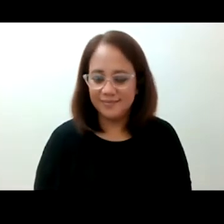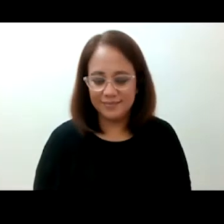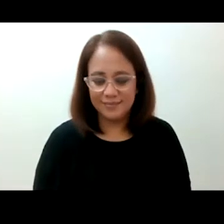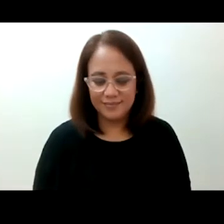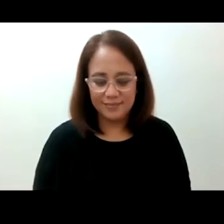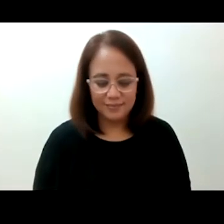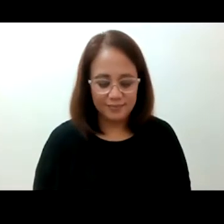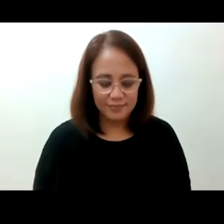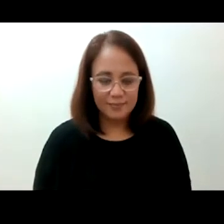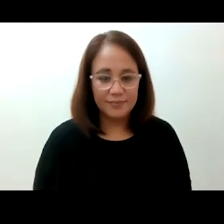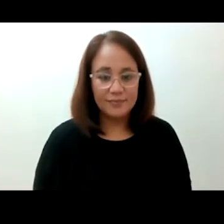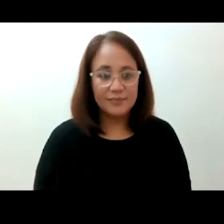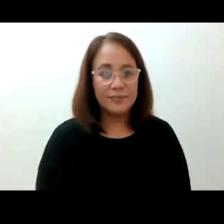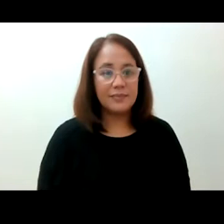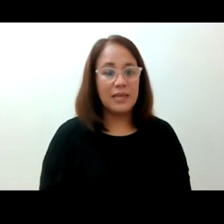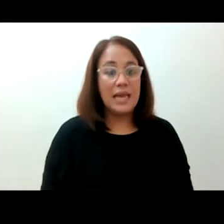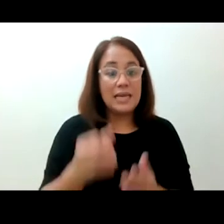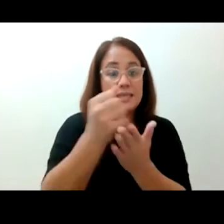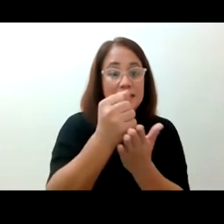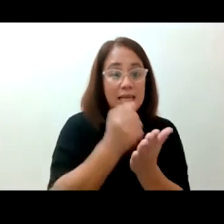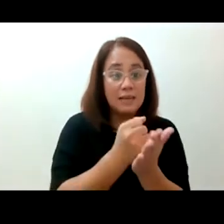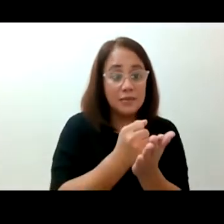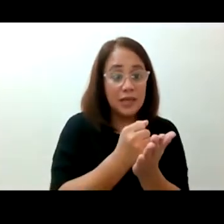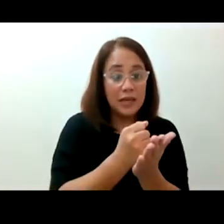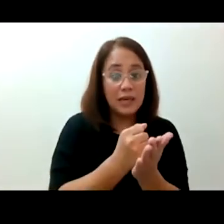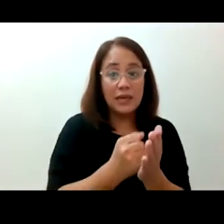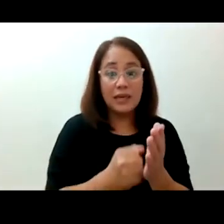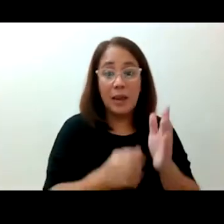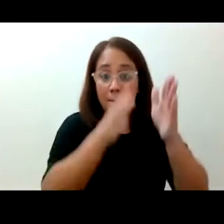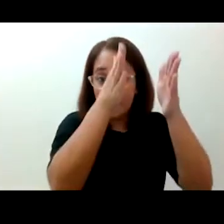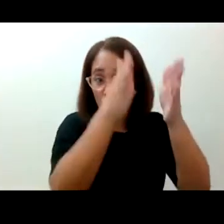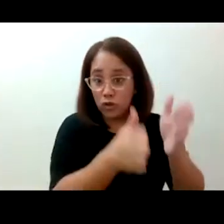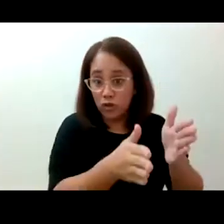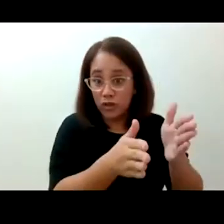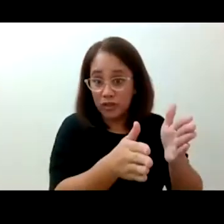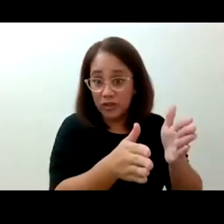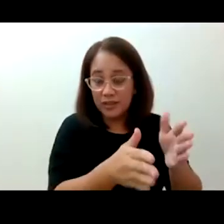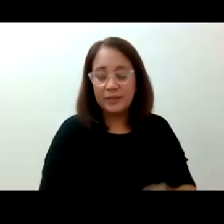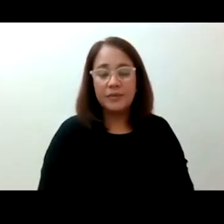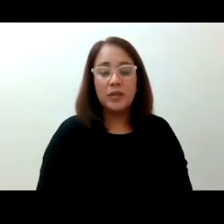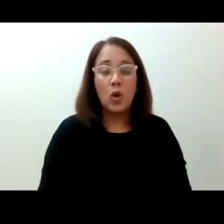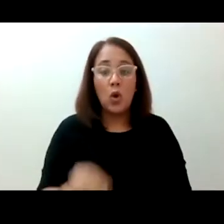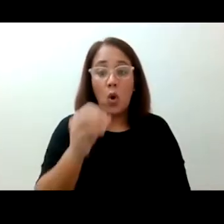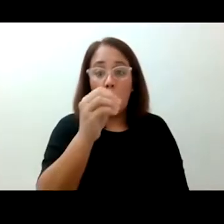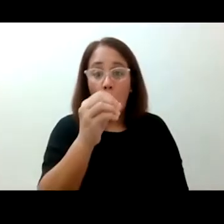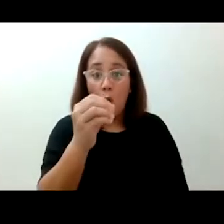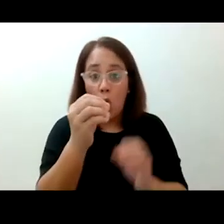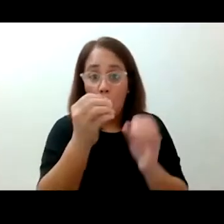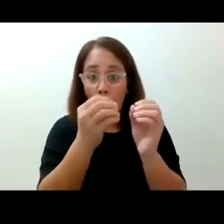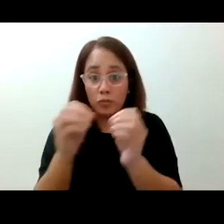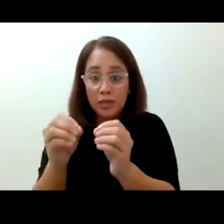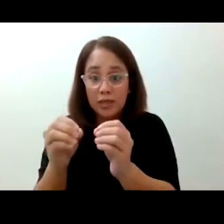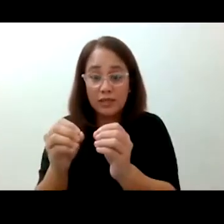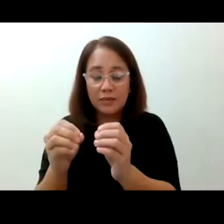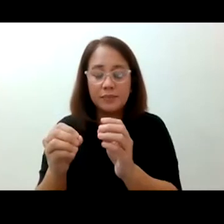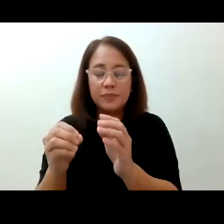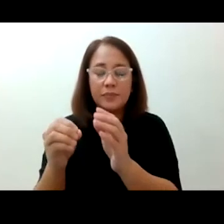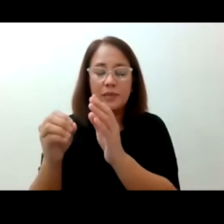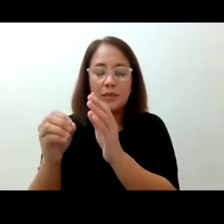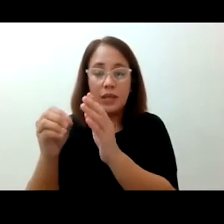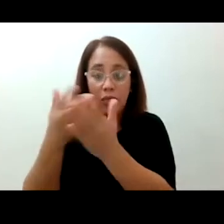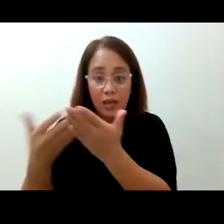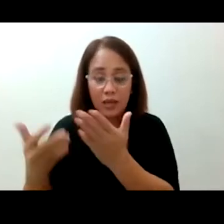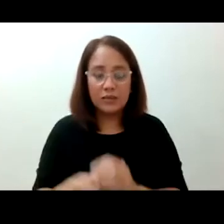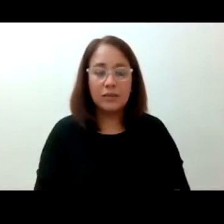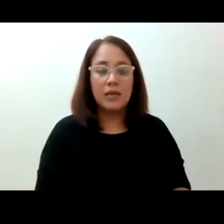When a subject is a person and an object is a thing, so a person is like the man